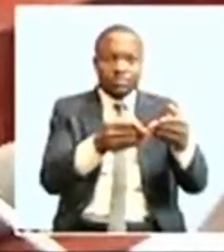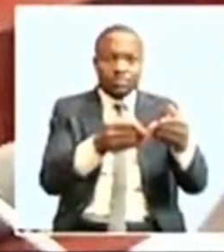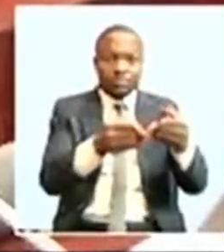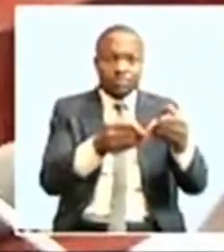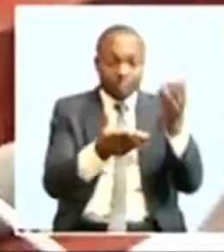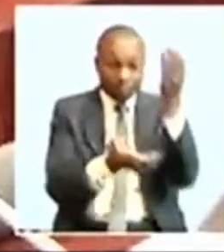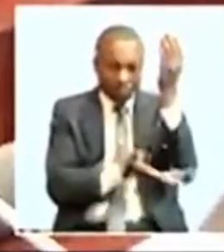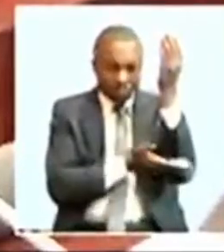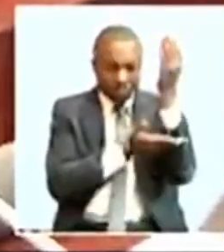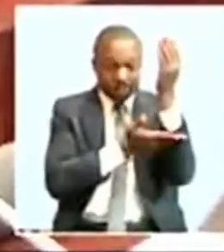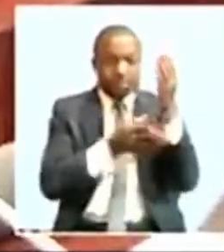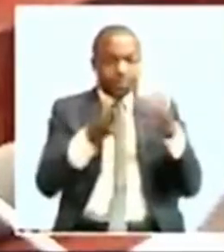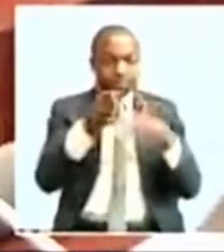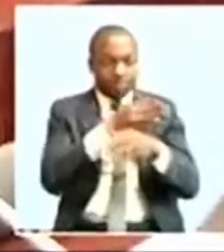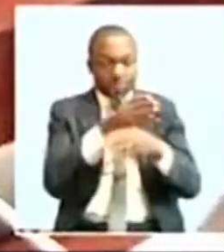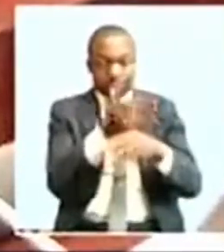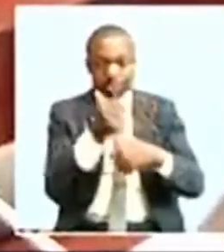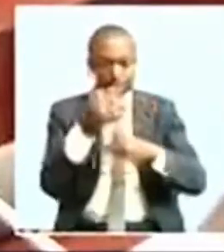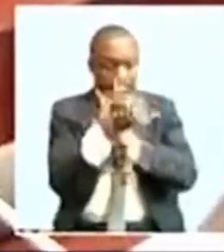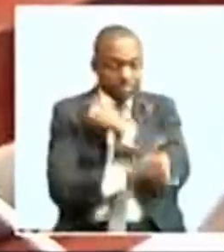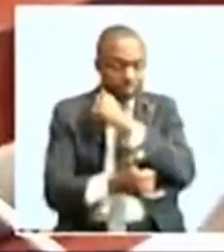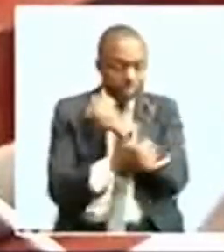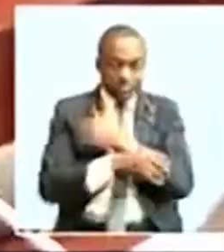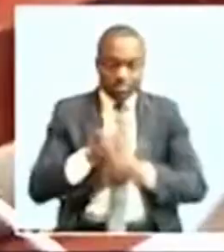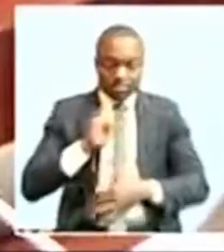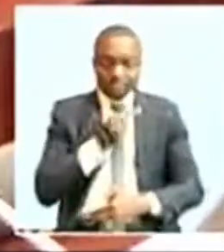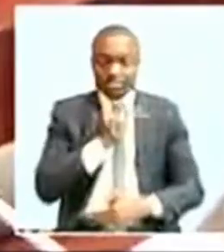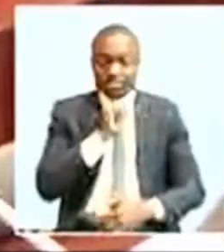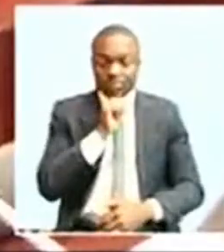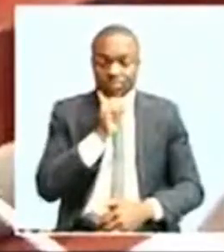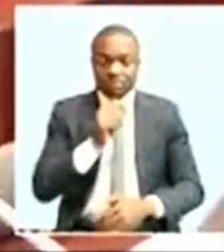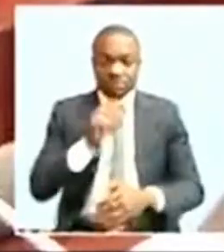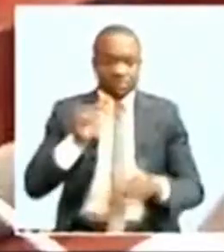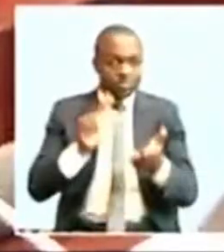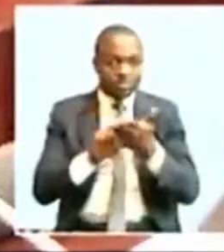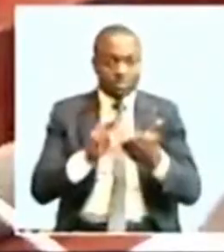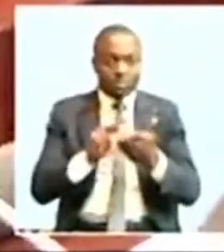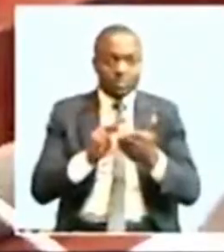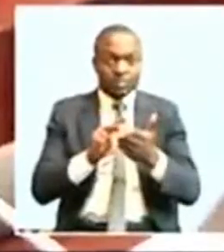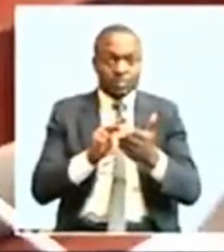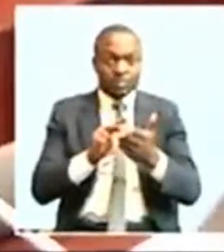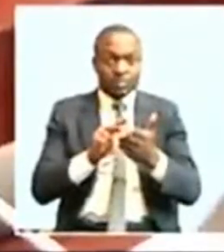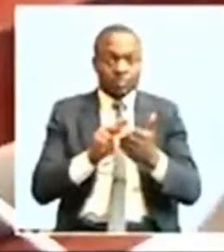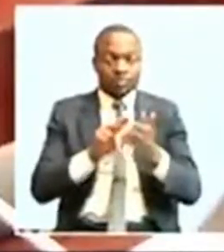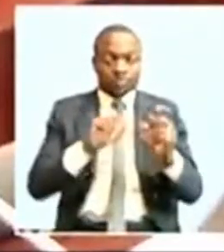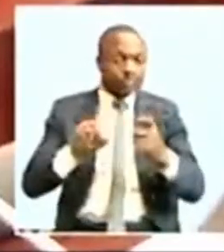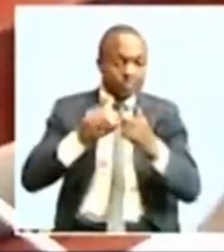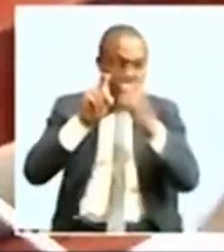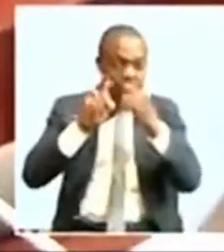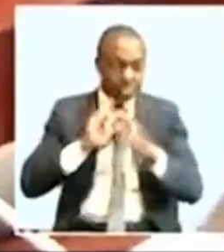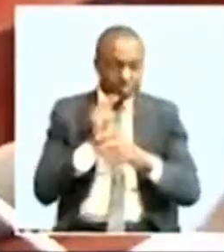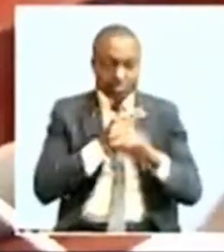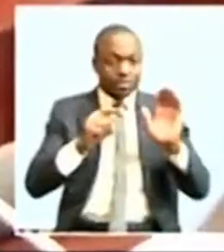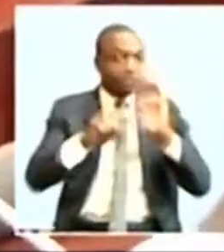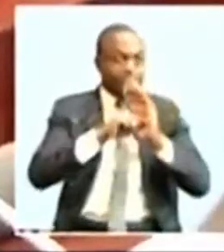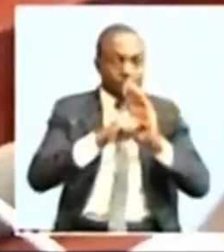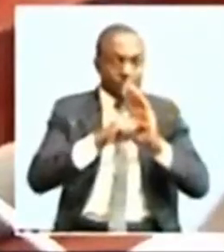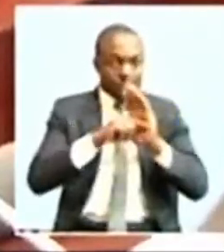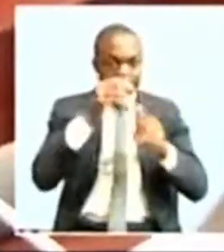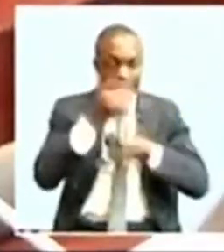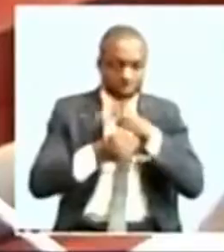enhance trade amongst other countries, so us not signing to this will actually impact us negatively with regards to our international